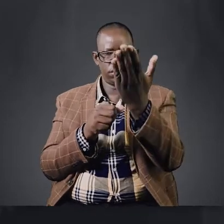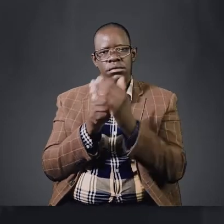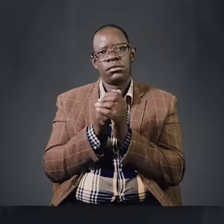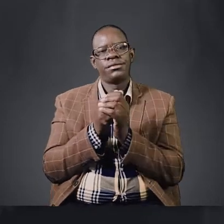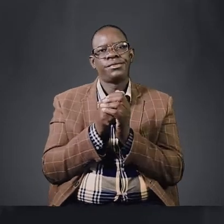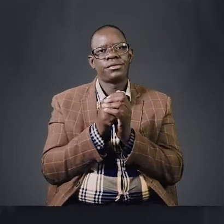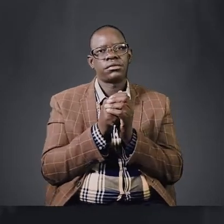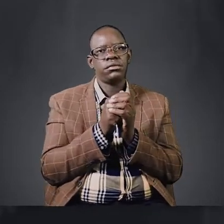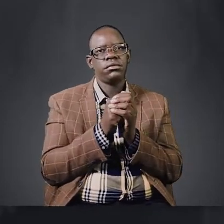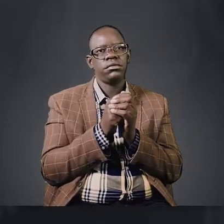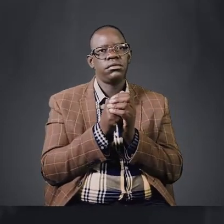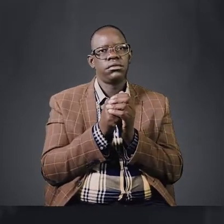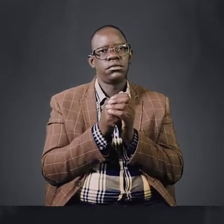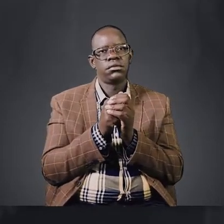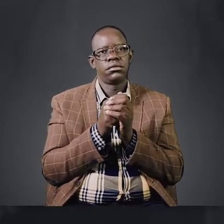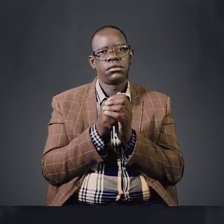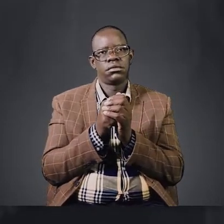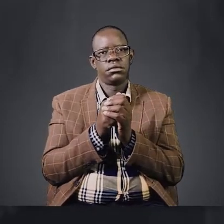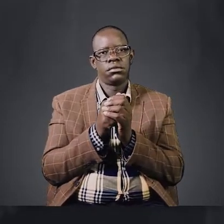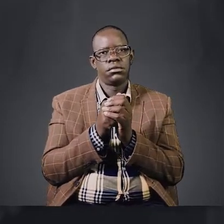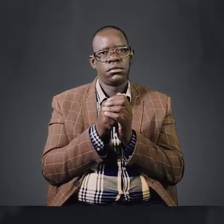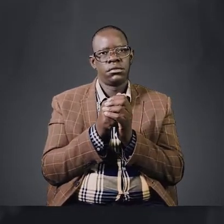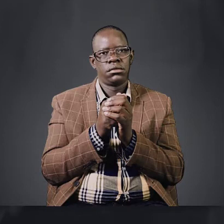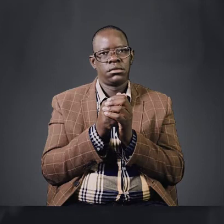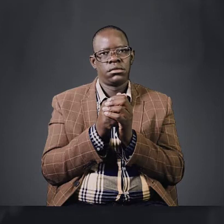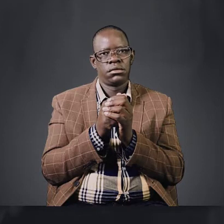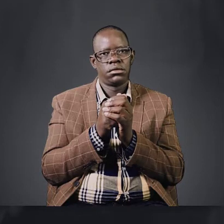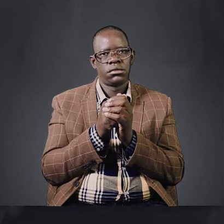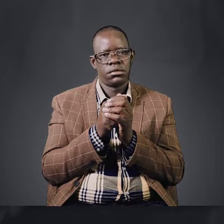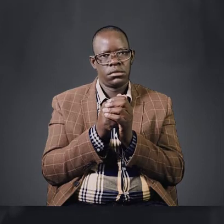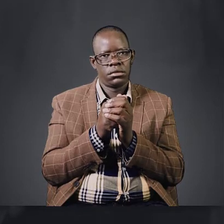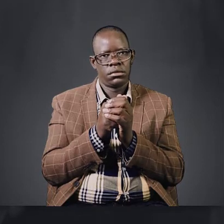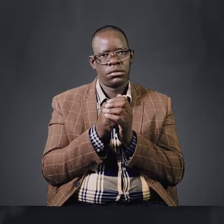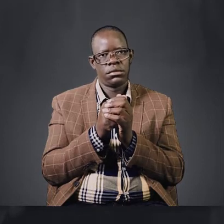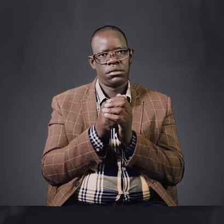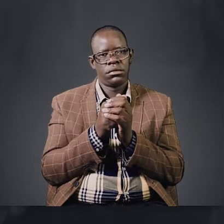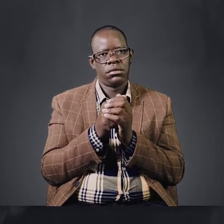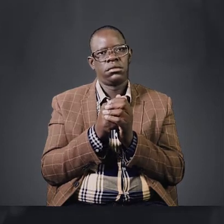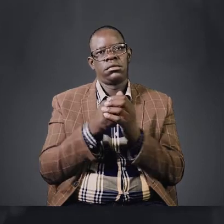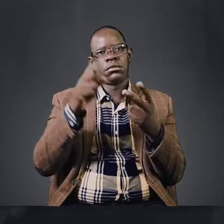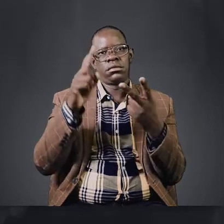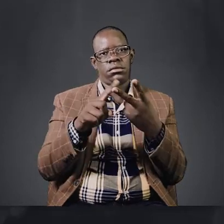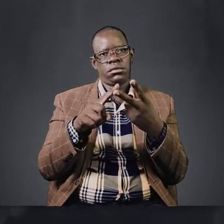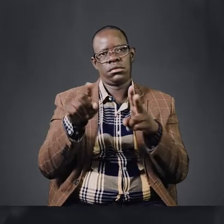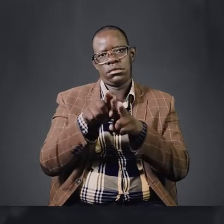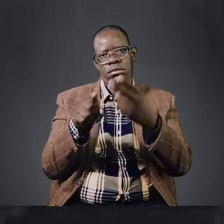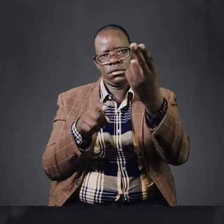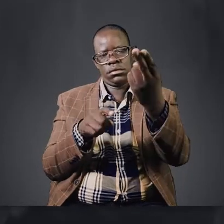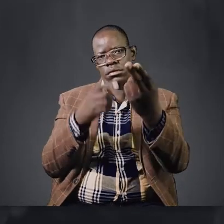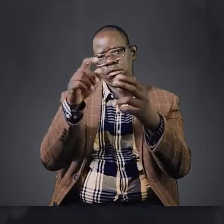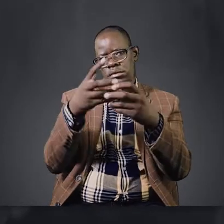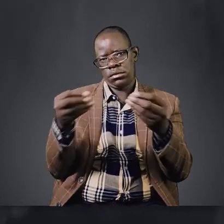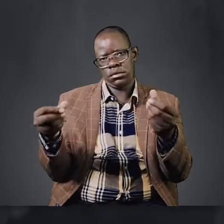vehicles and industries by using modern technology to purify these gases, like catalytic converters. Use more